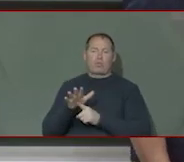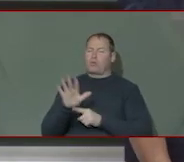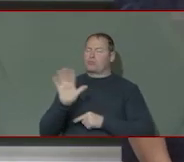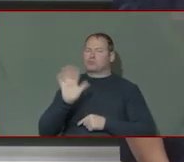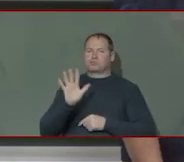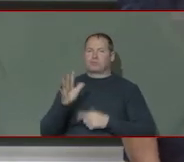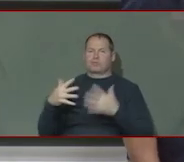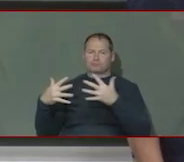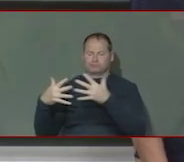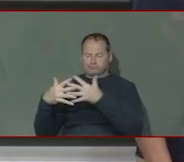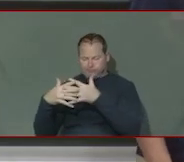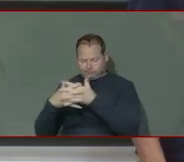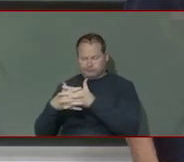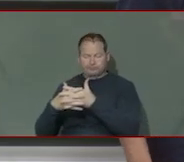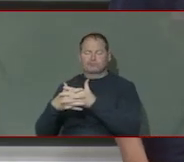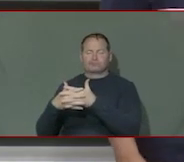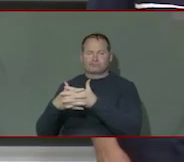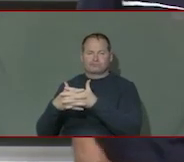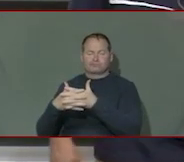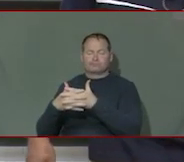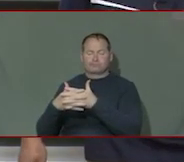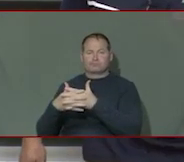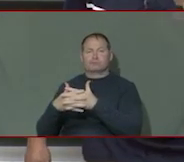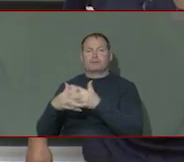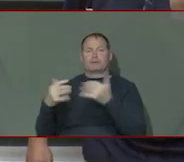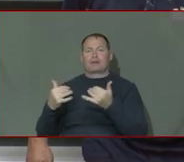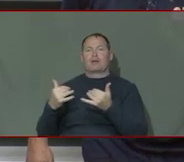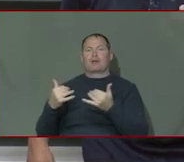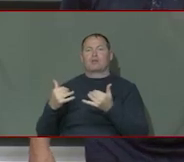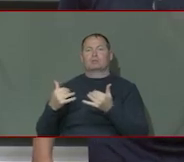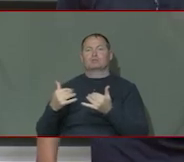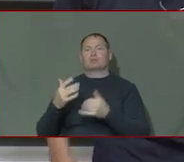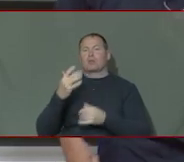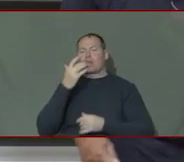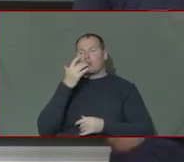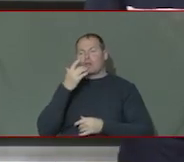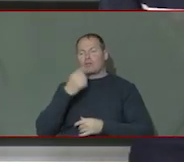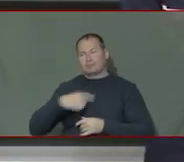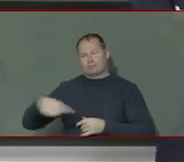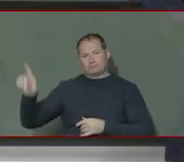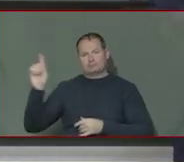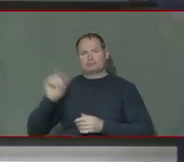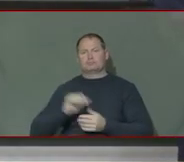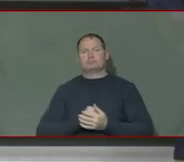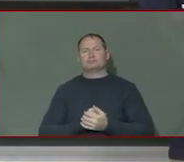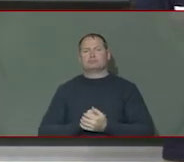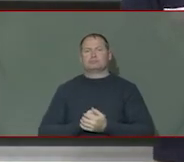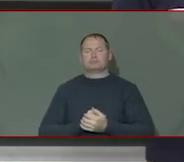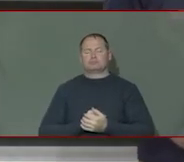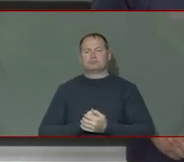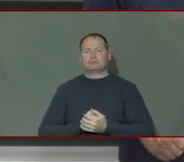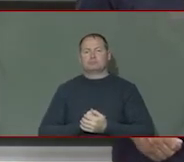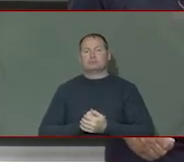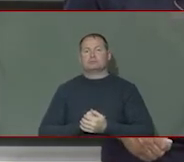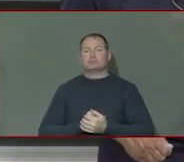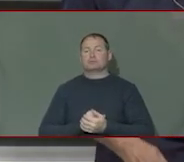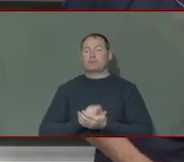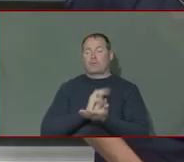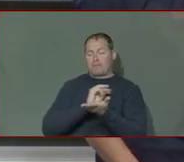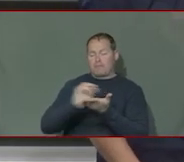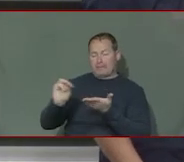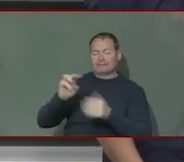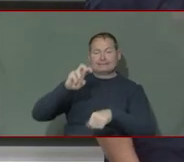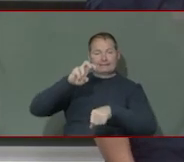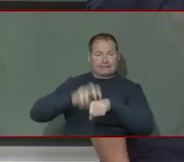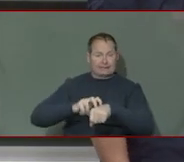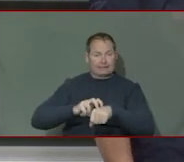because the salts must now go through. People, do you see sometimes we need a messenger, and other times the messenger must rather stay away? So